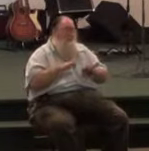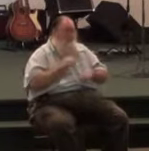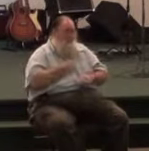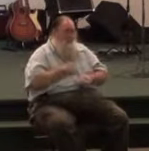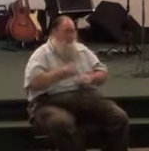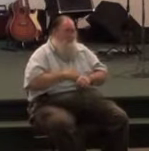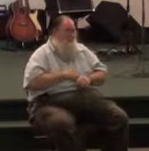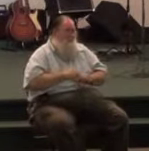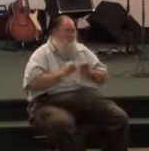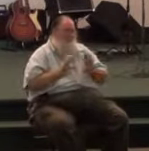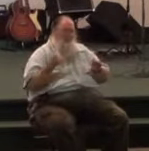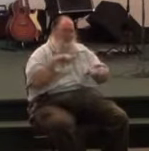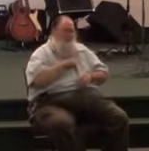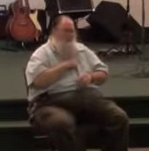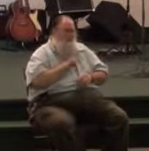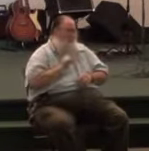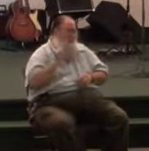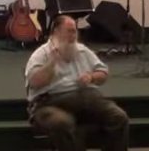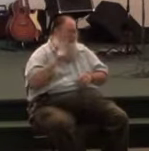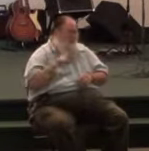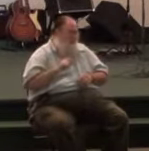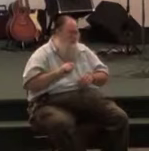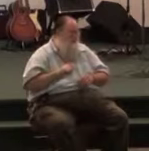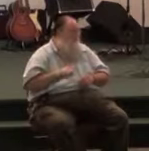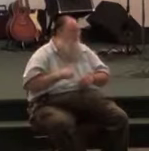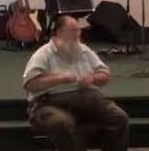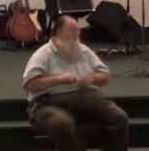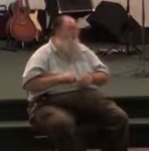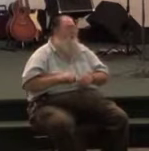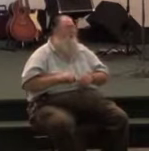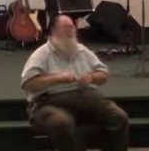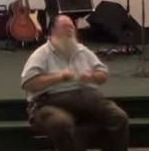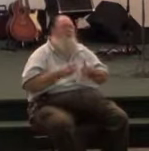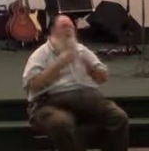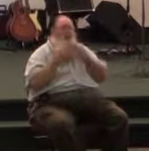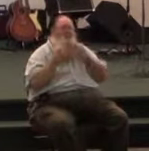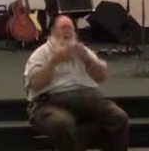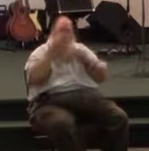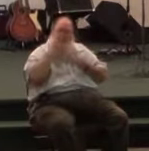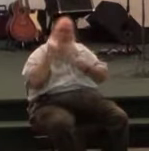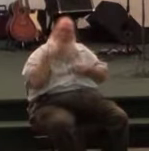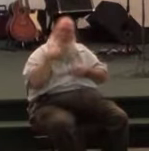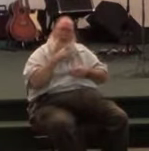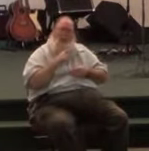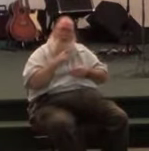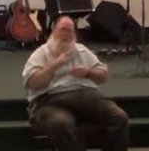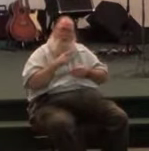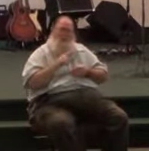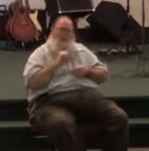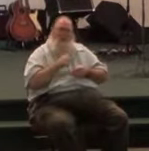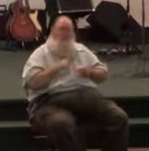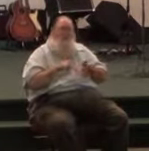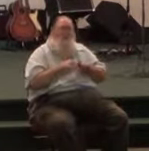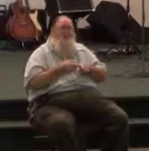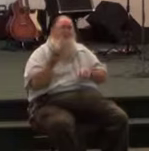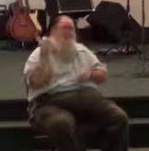None of us are where we need to be, but thank God we're not where we used to be. Amen. I